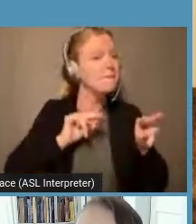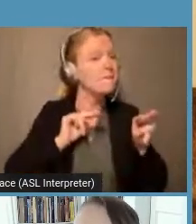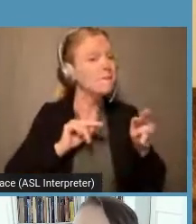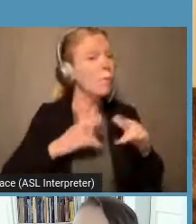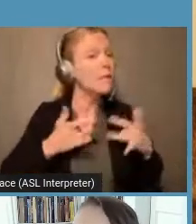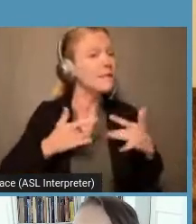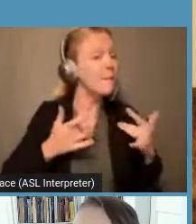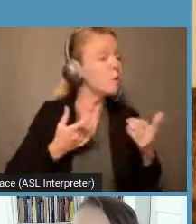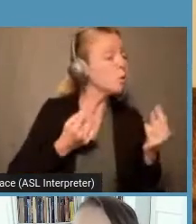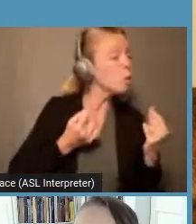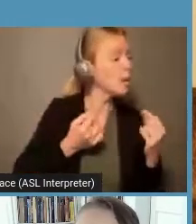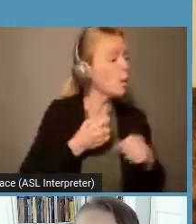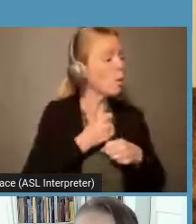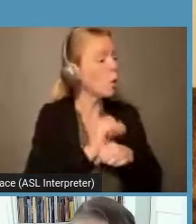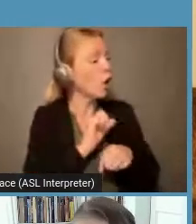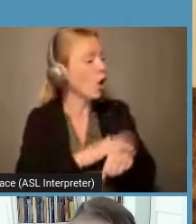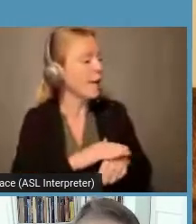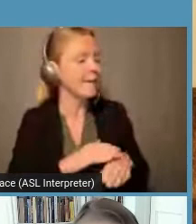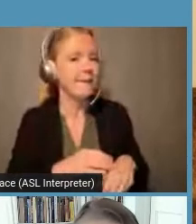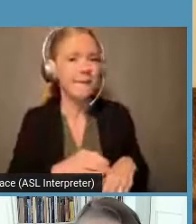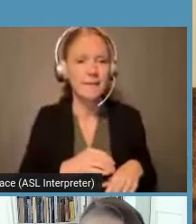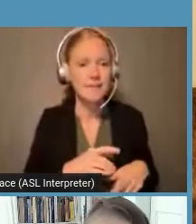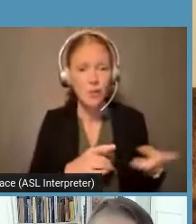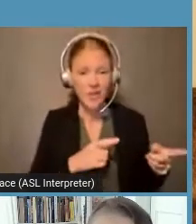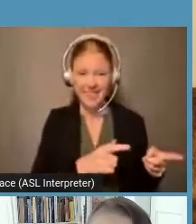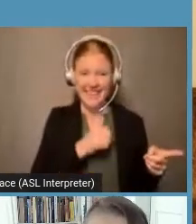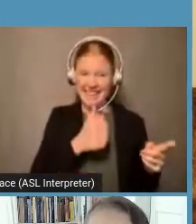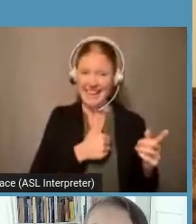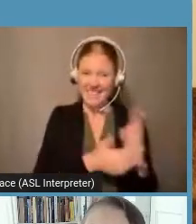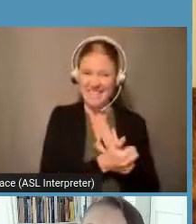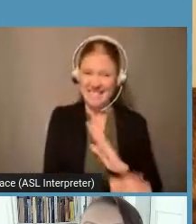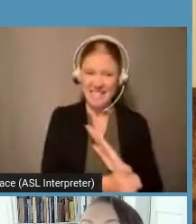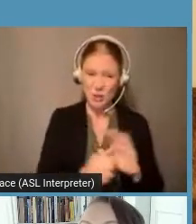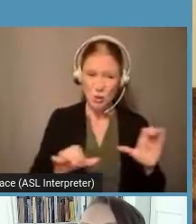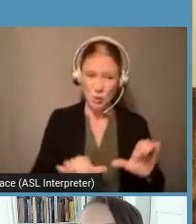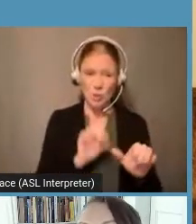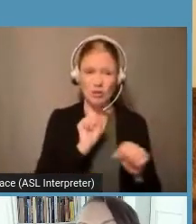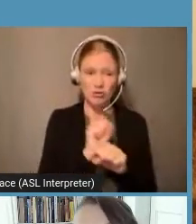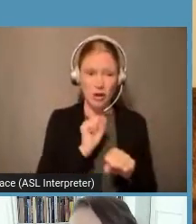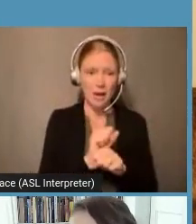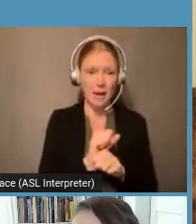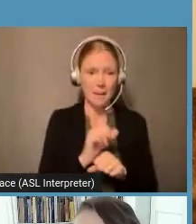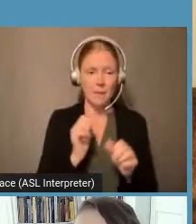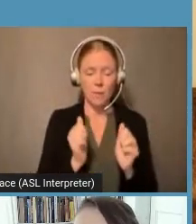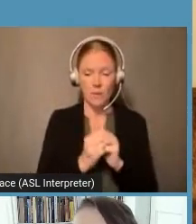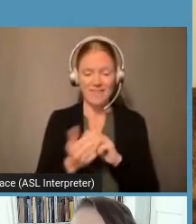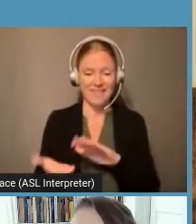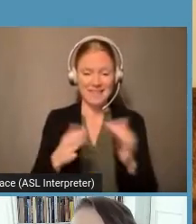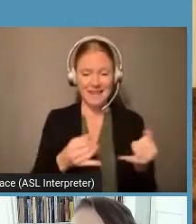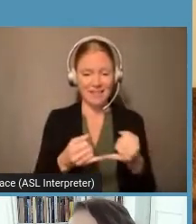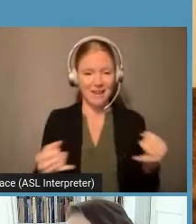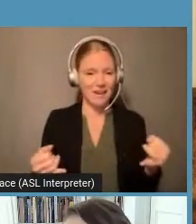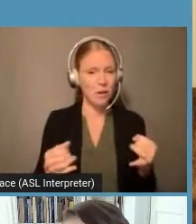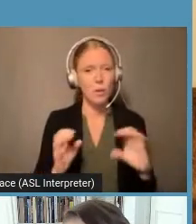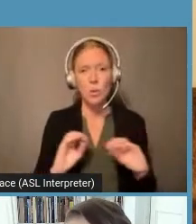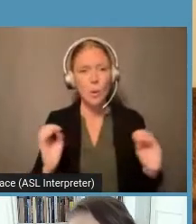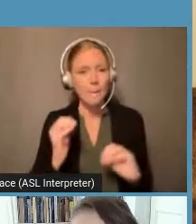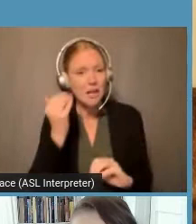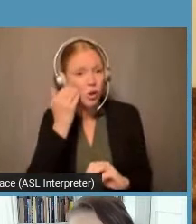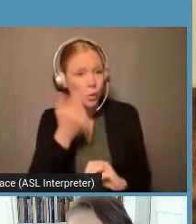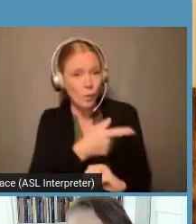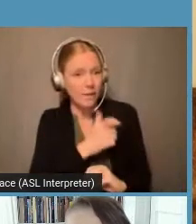place, and this person didn't really have the chops to do the job, this deadline-driven job, and nobody really